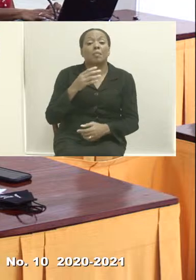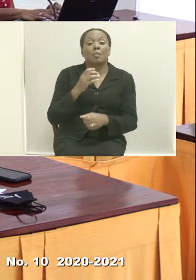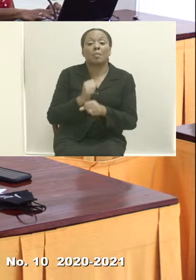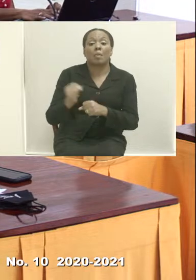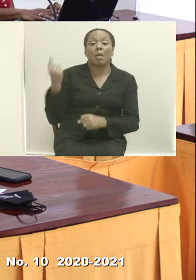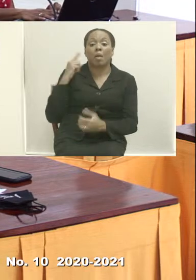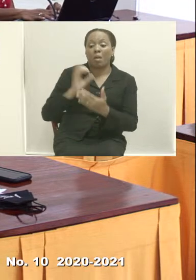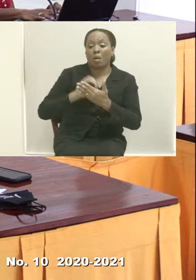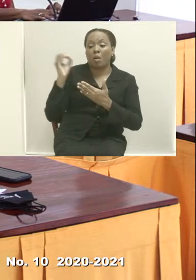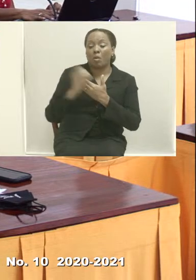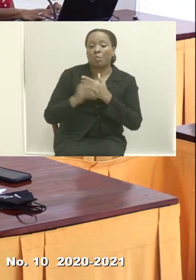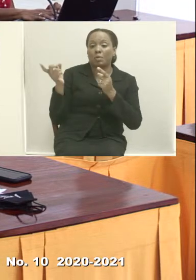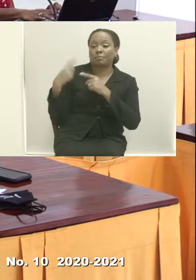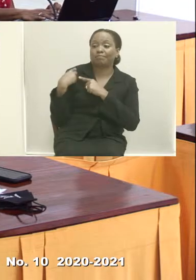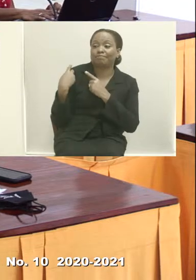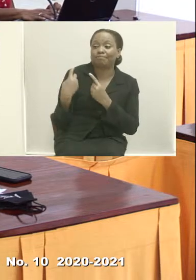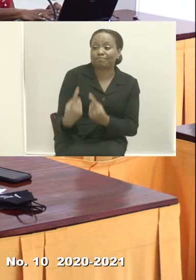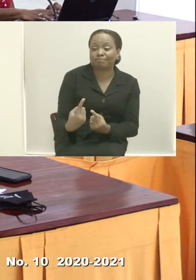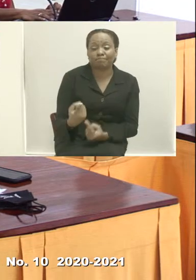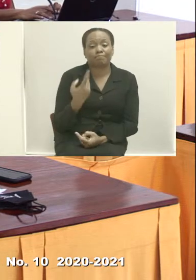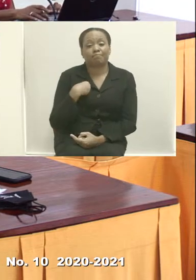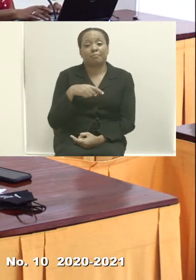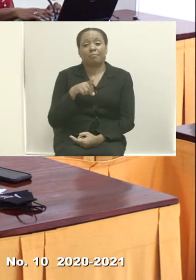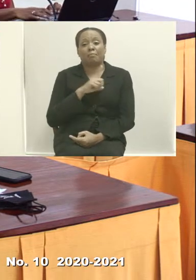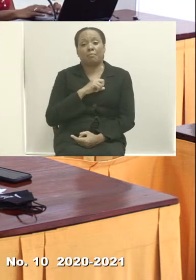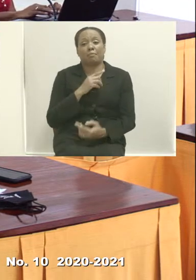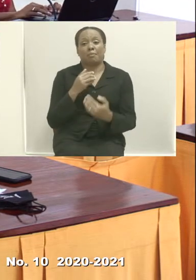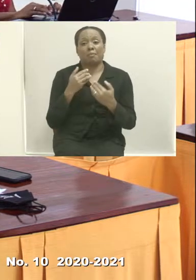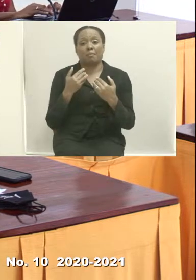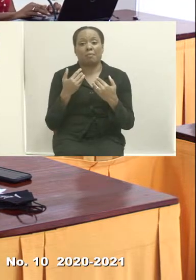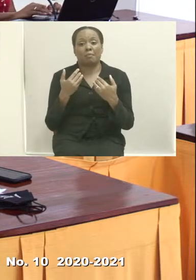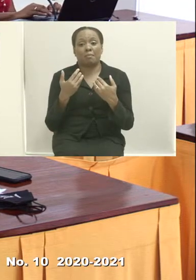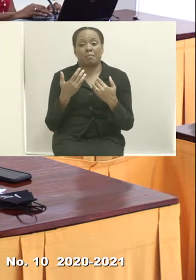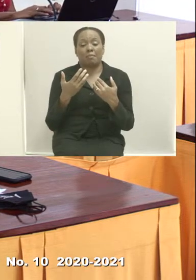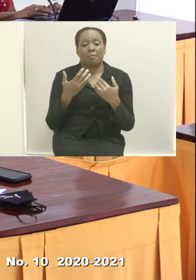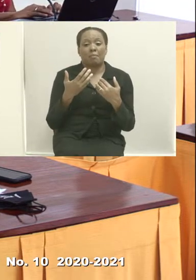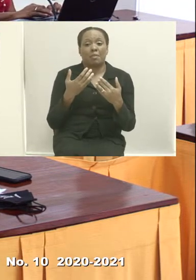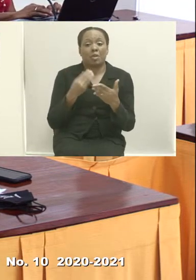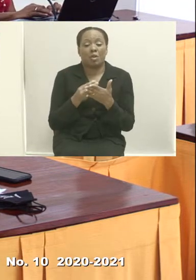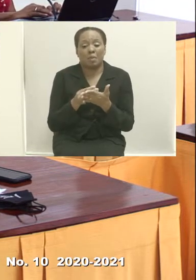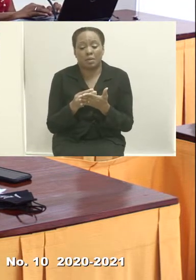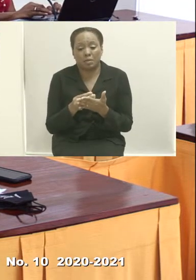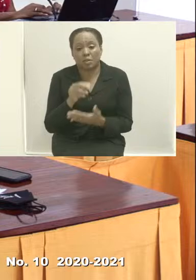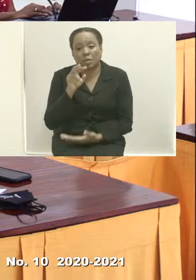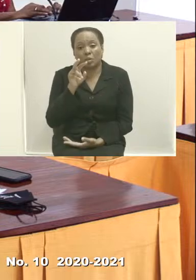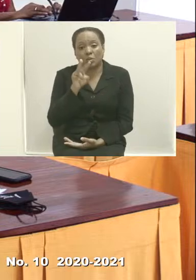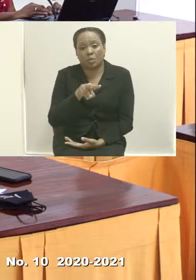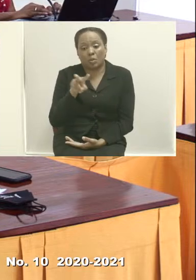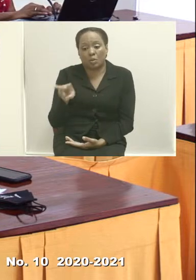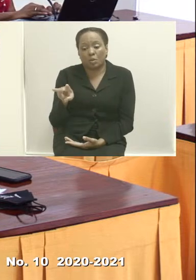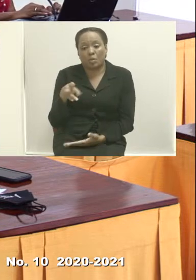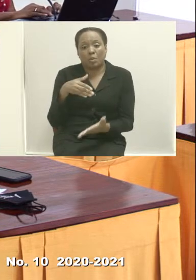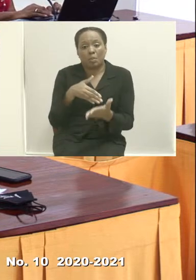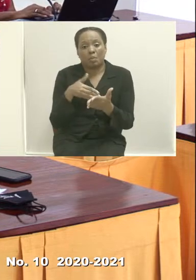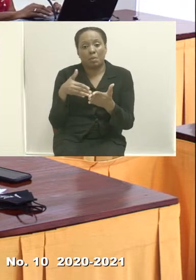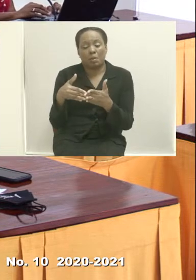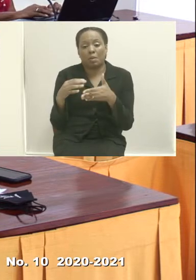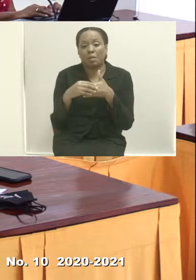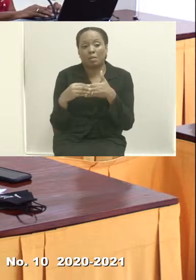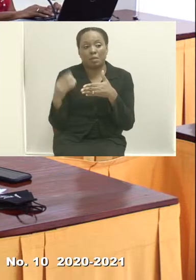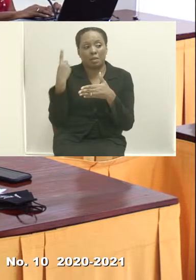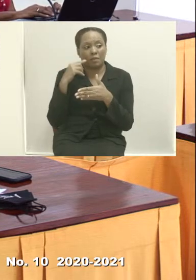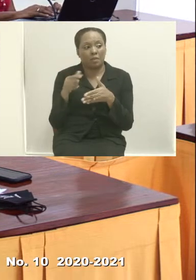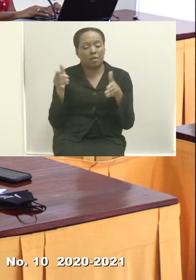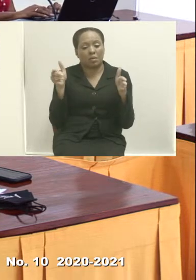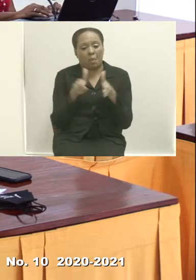by way of supplementary to raise $22 million for micro, small, and medium